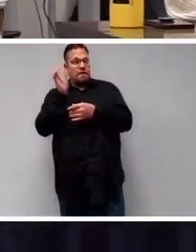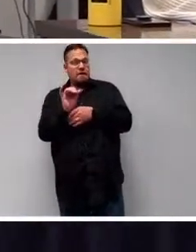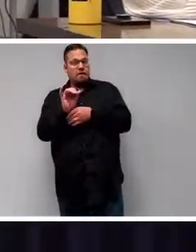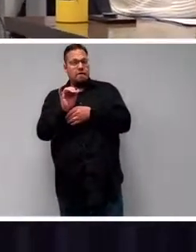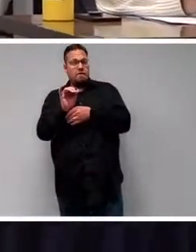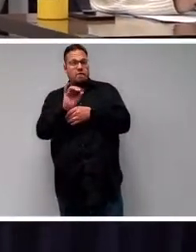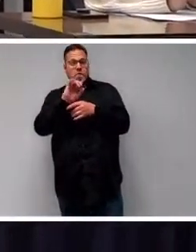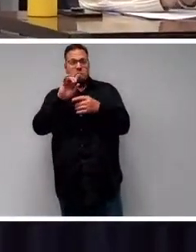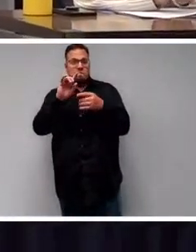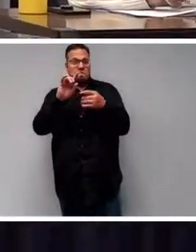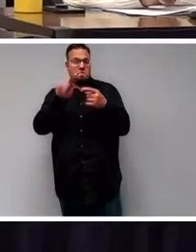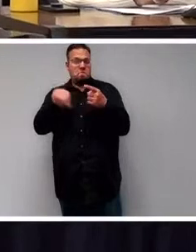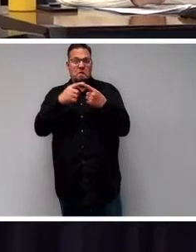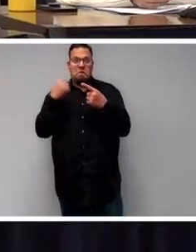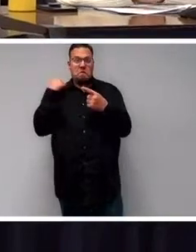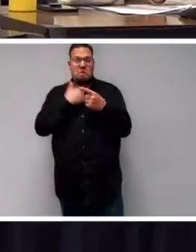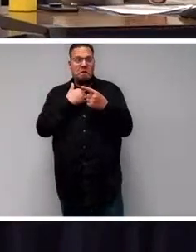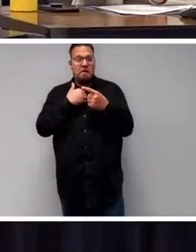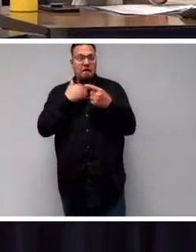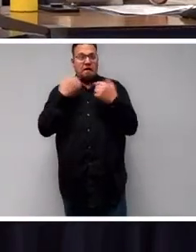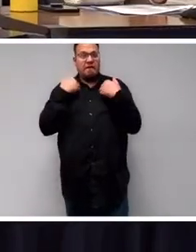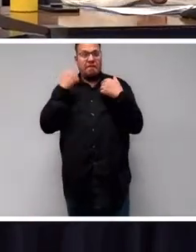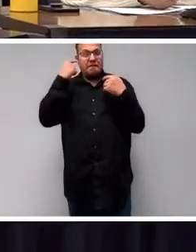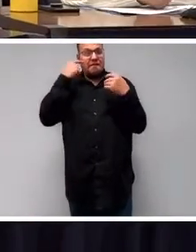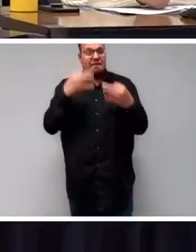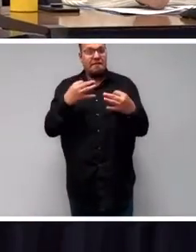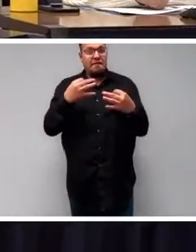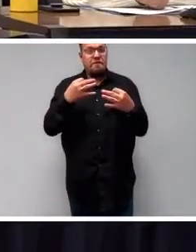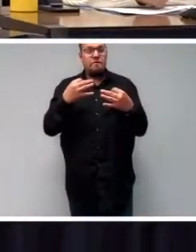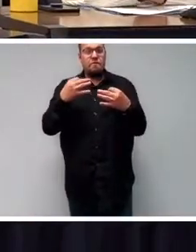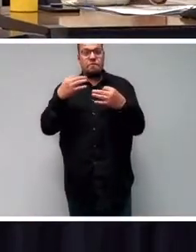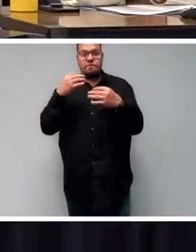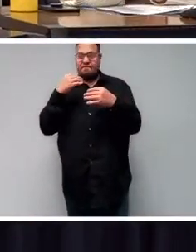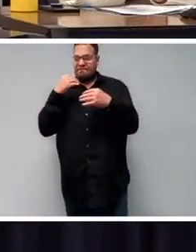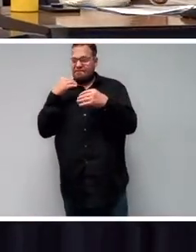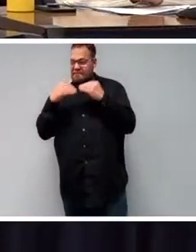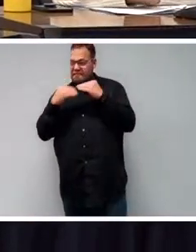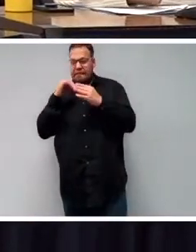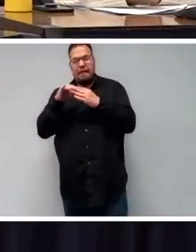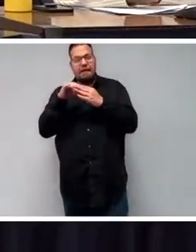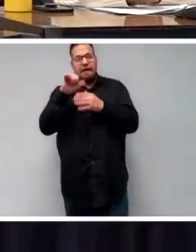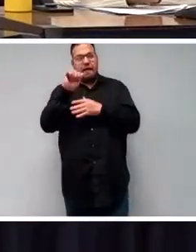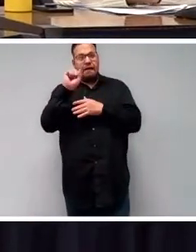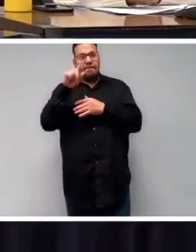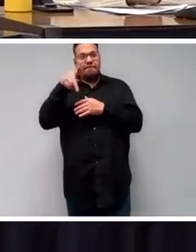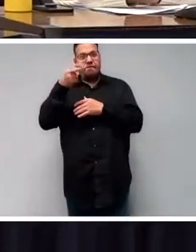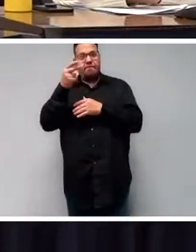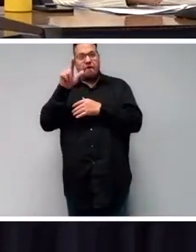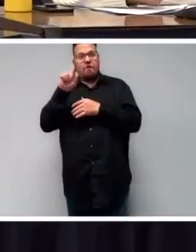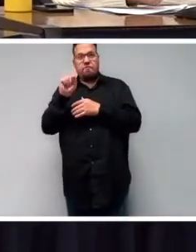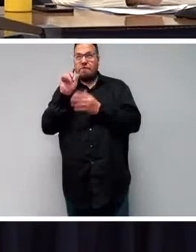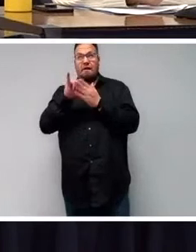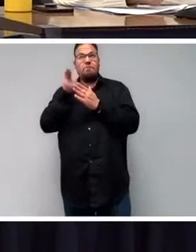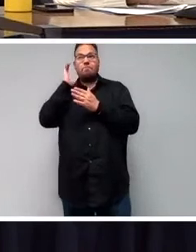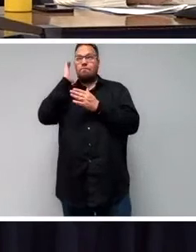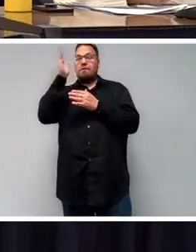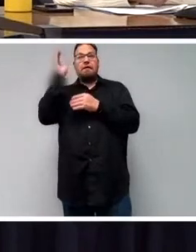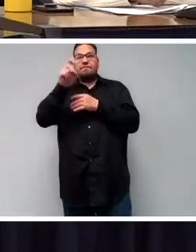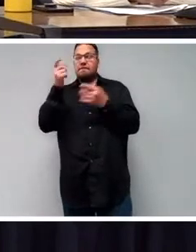we come to the decision that, like, repairing, like, the asphalt in the parking lot, because I mean, like, that's inevitable. That is,